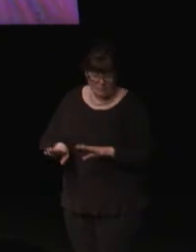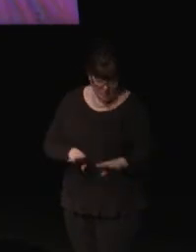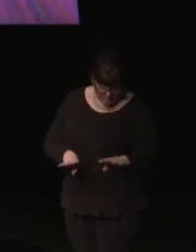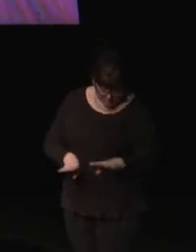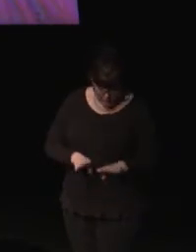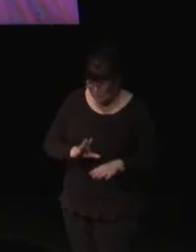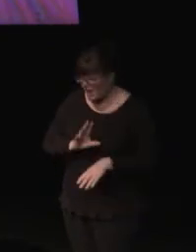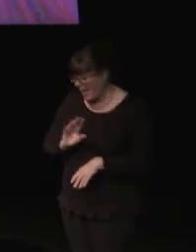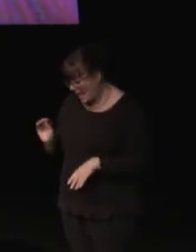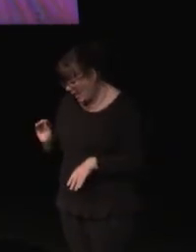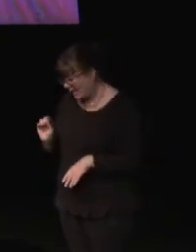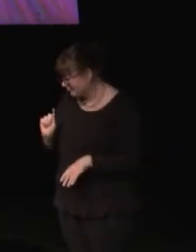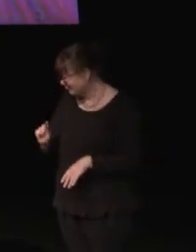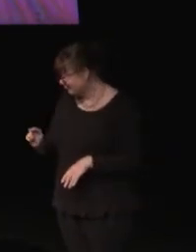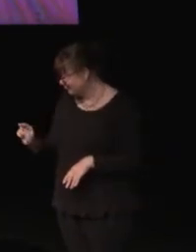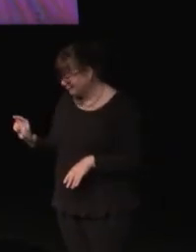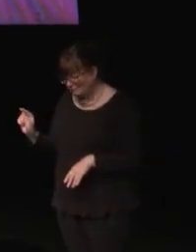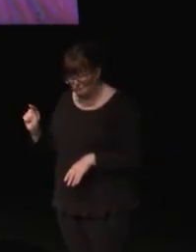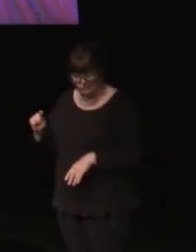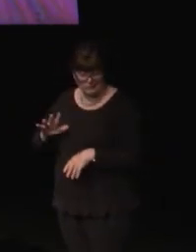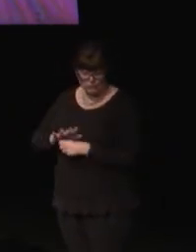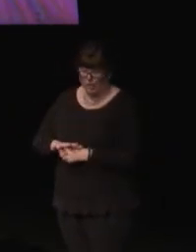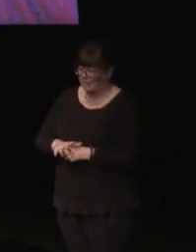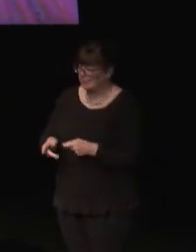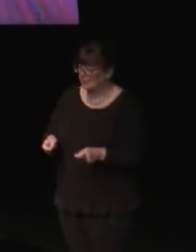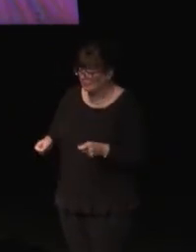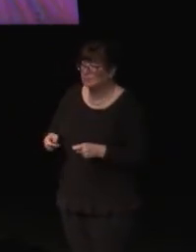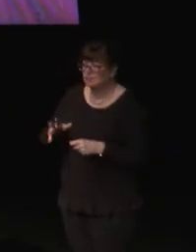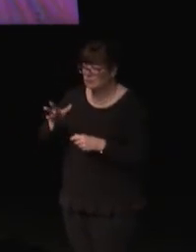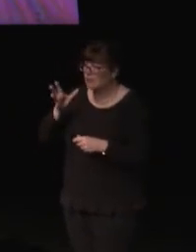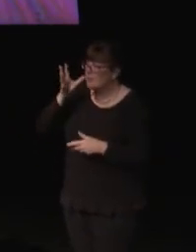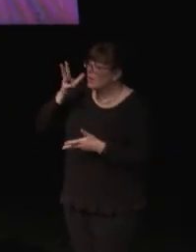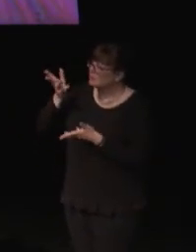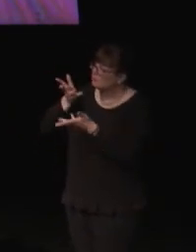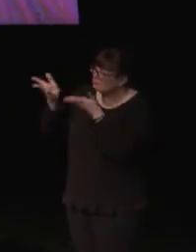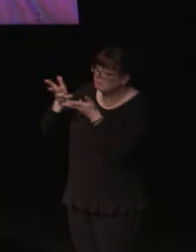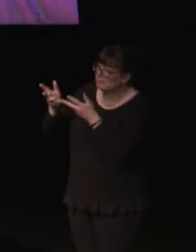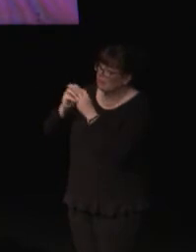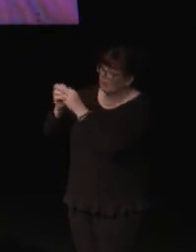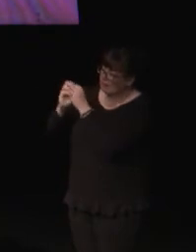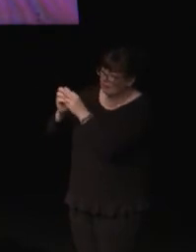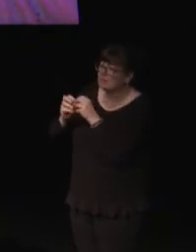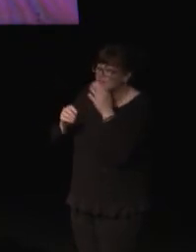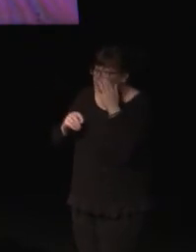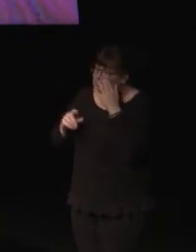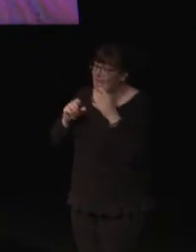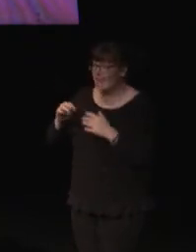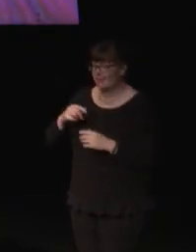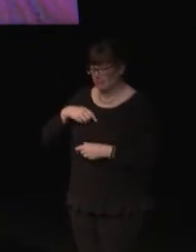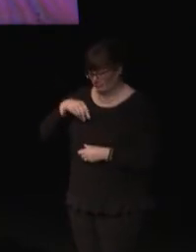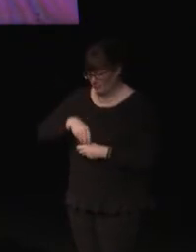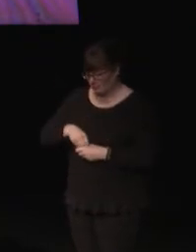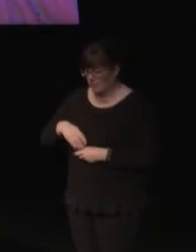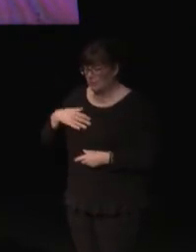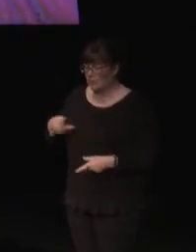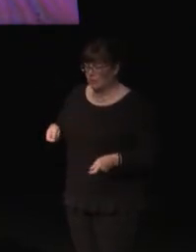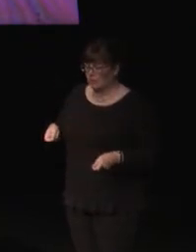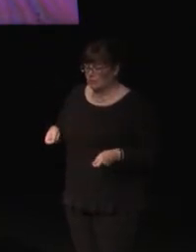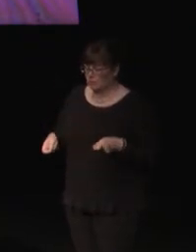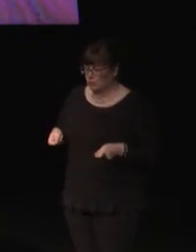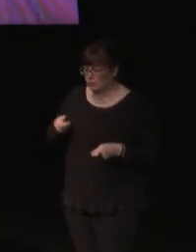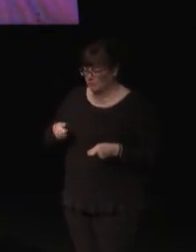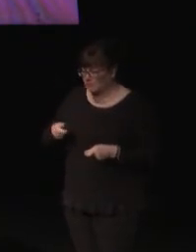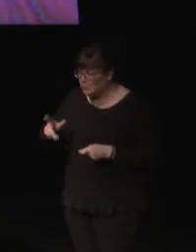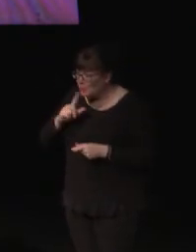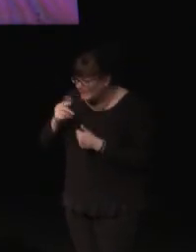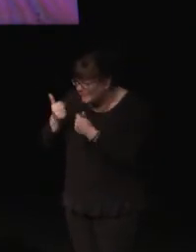behavior, but stress from their parents and everything like that, by being able to control themselves. So this game,